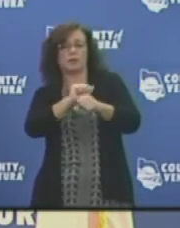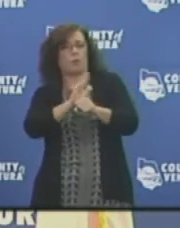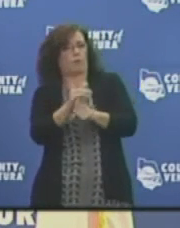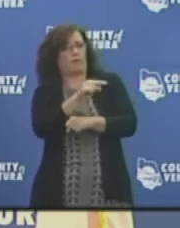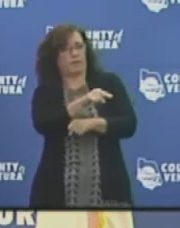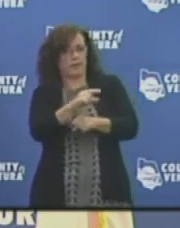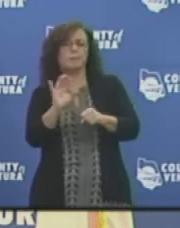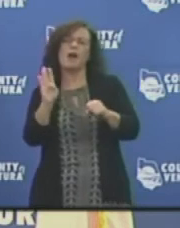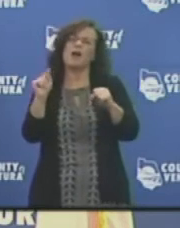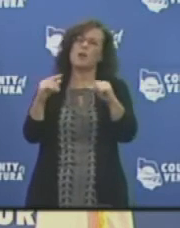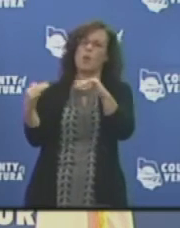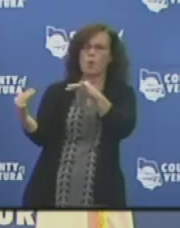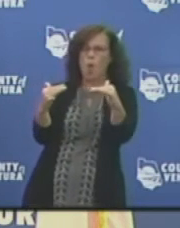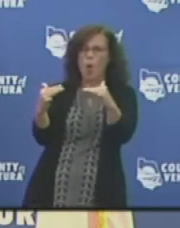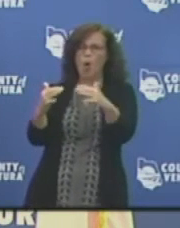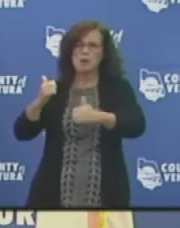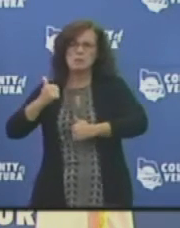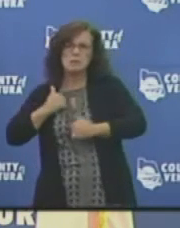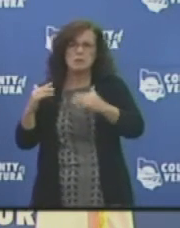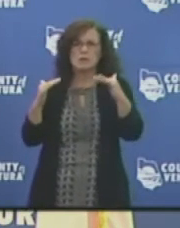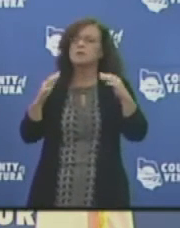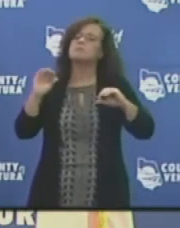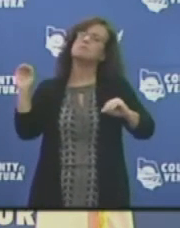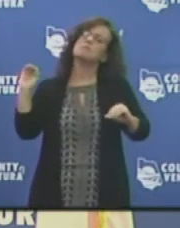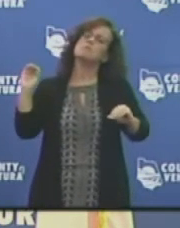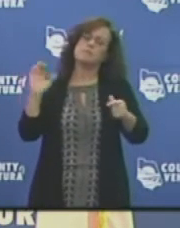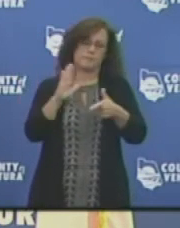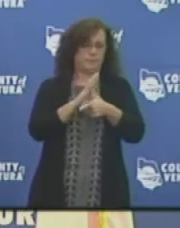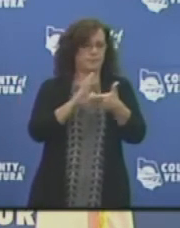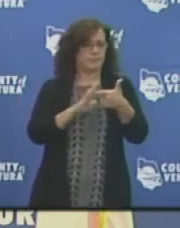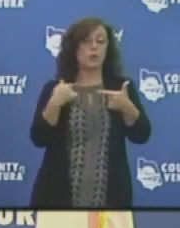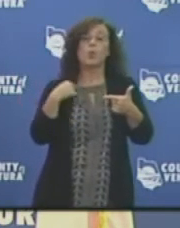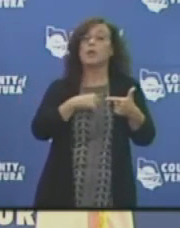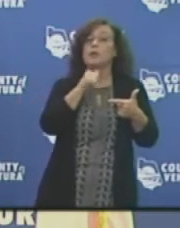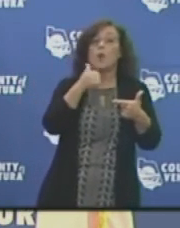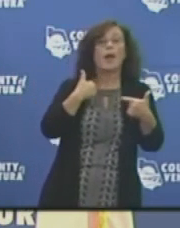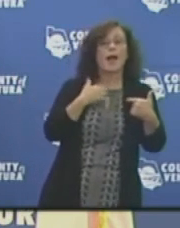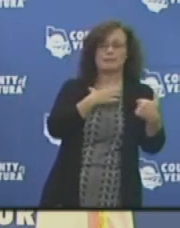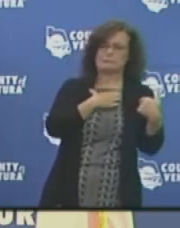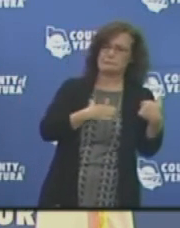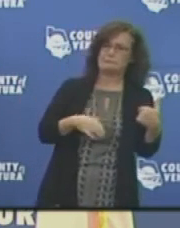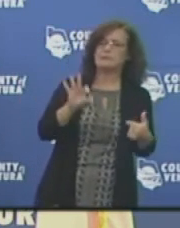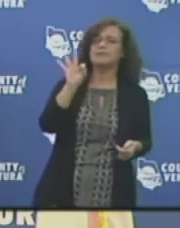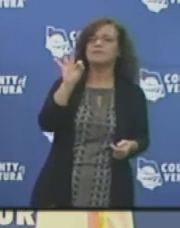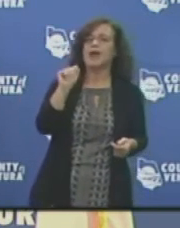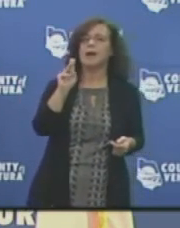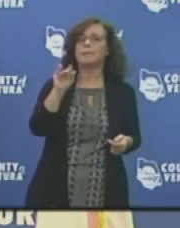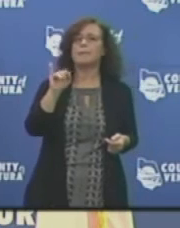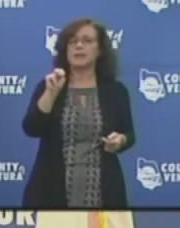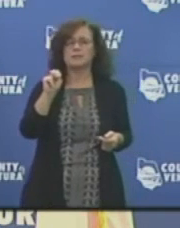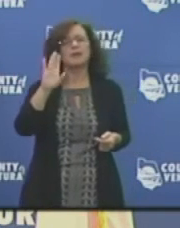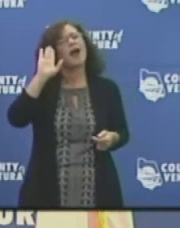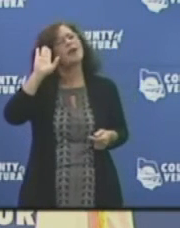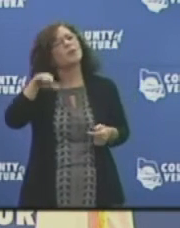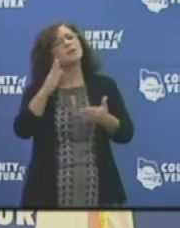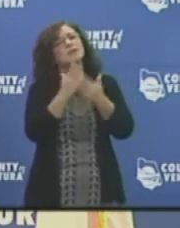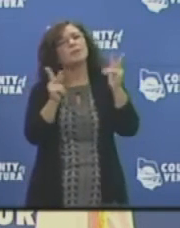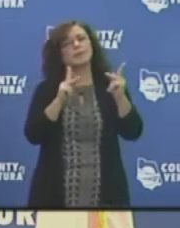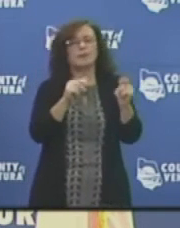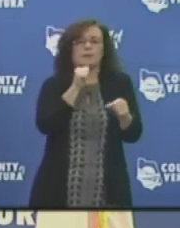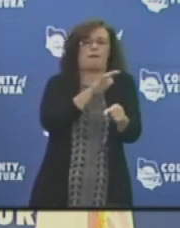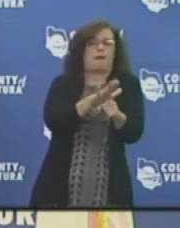famine, though there are some of us who are food insecure. And let us keep in mind those of us who are out of